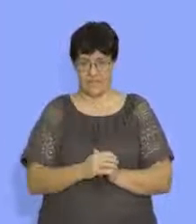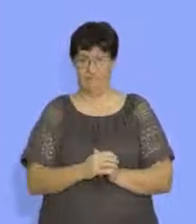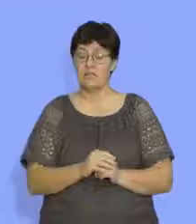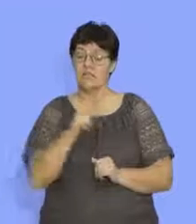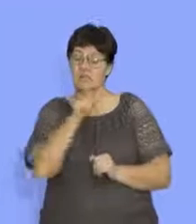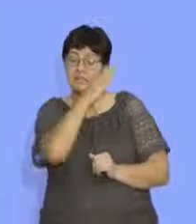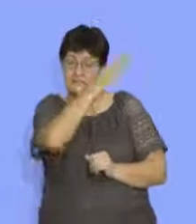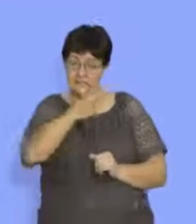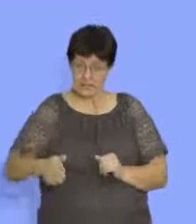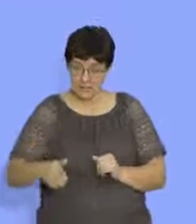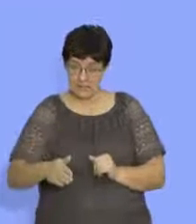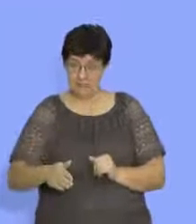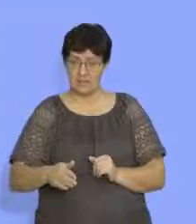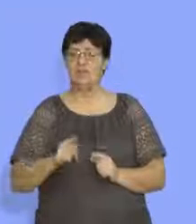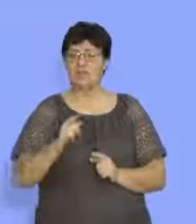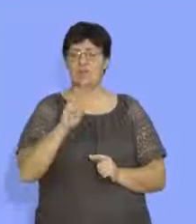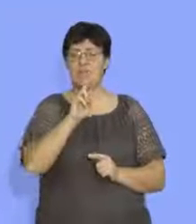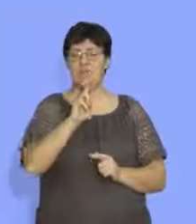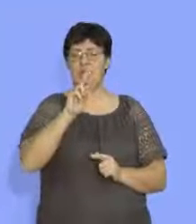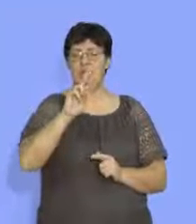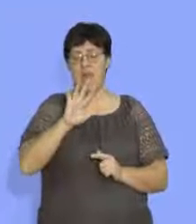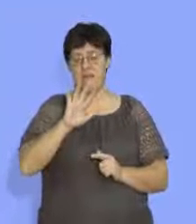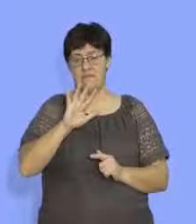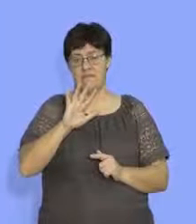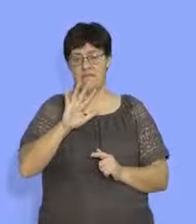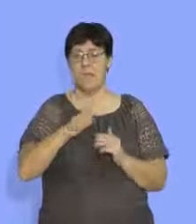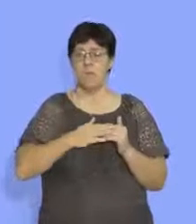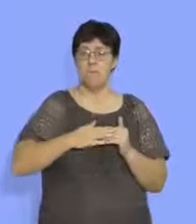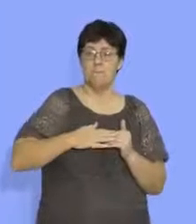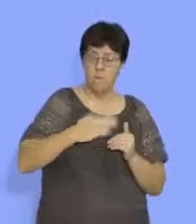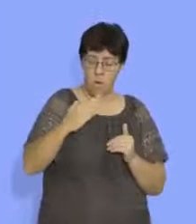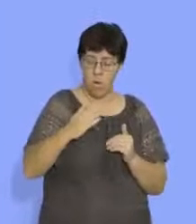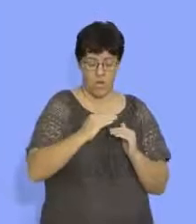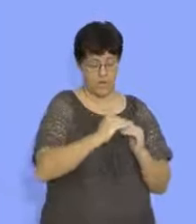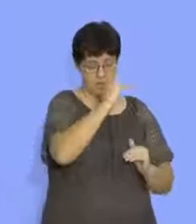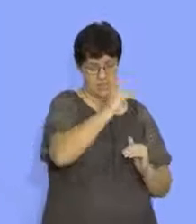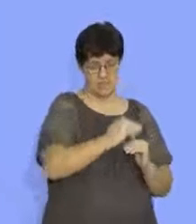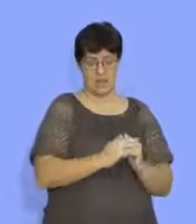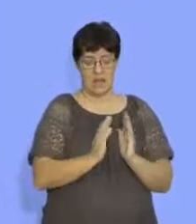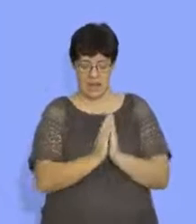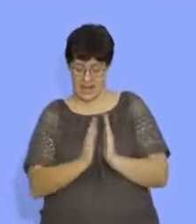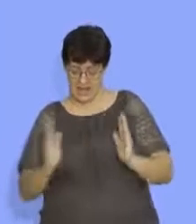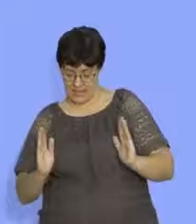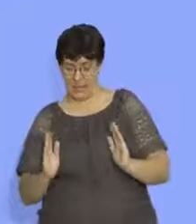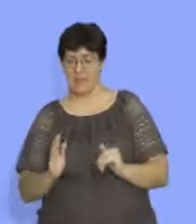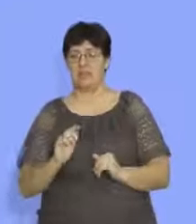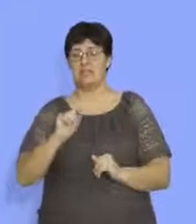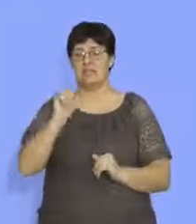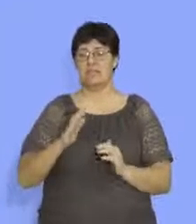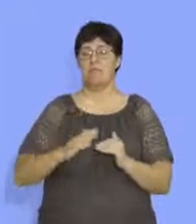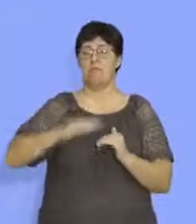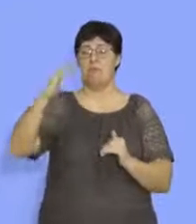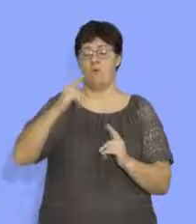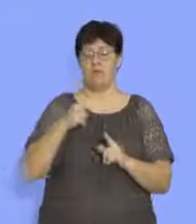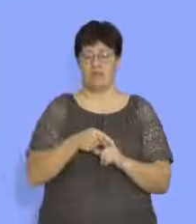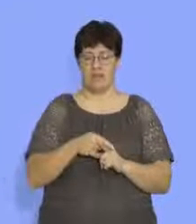So they say the diagonal of this is 25 more than its width. The length is 17 more